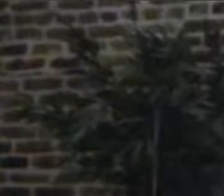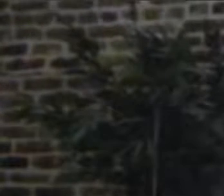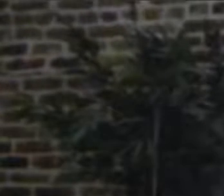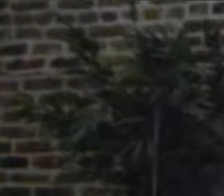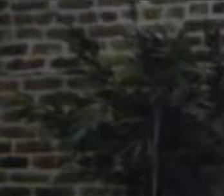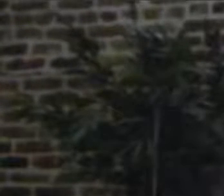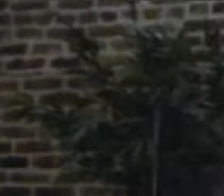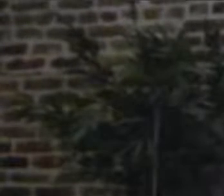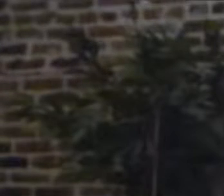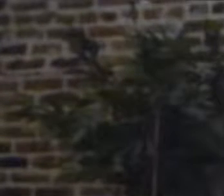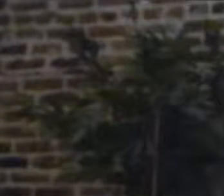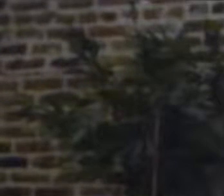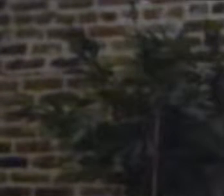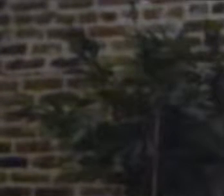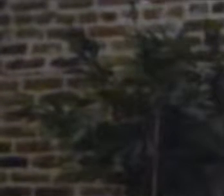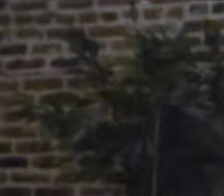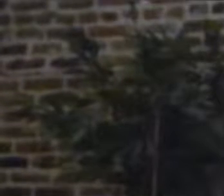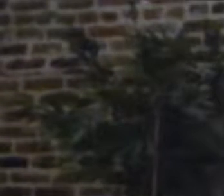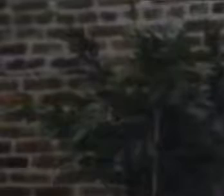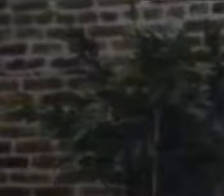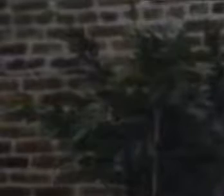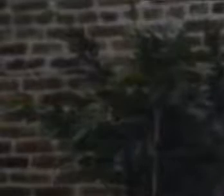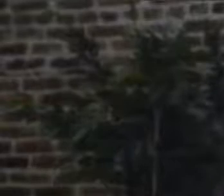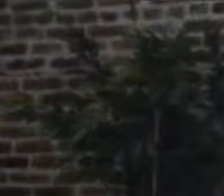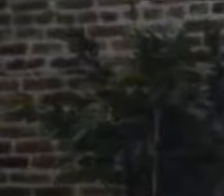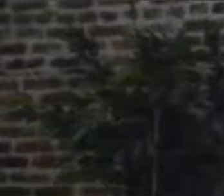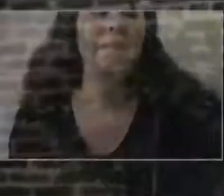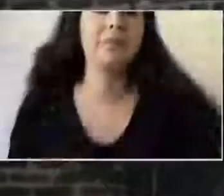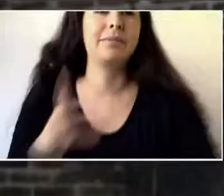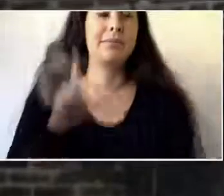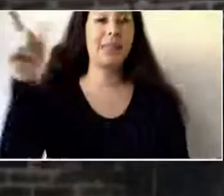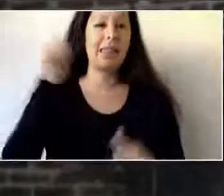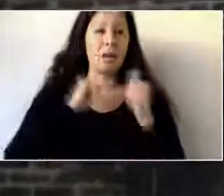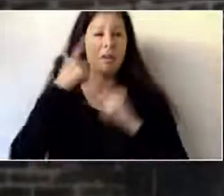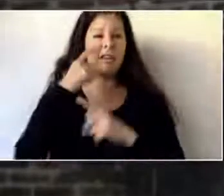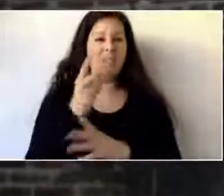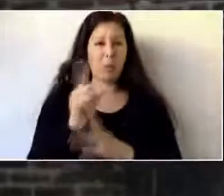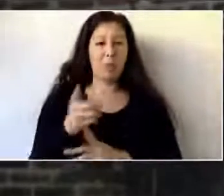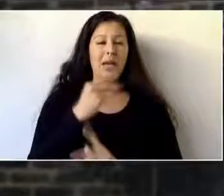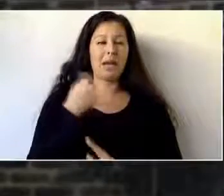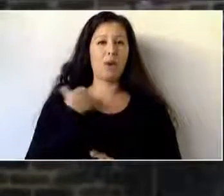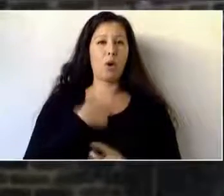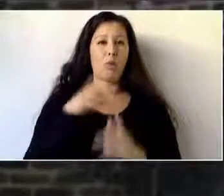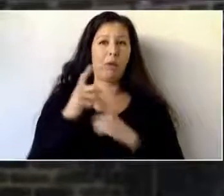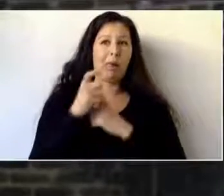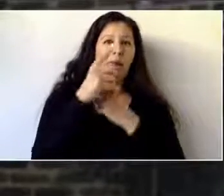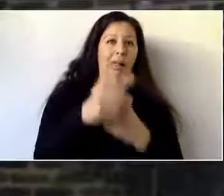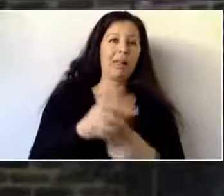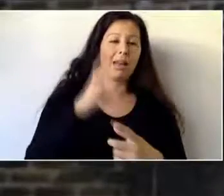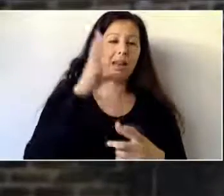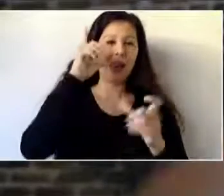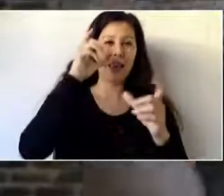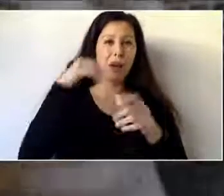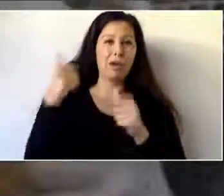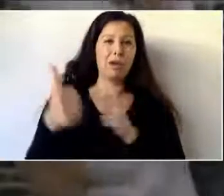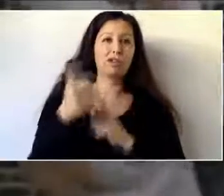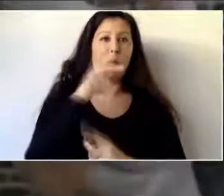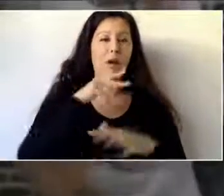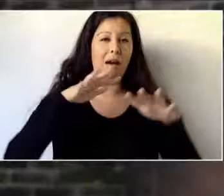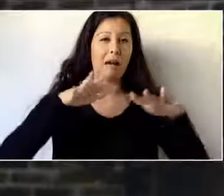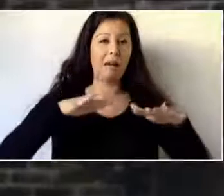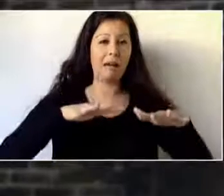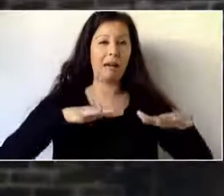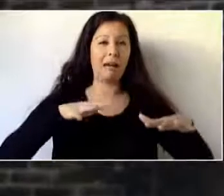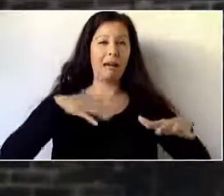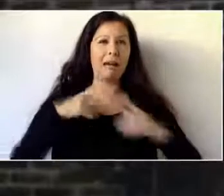30-minute window, so we still had to set up, you know, and then they performed for a couple minutes, and then we had to run back in, take the camera, chase the tide